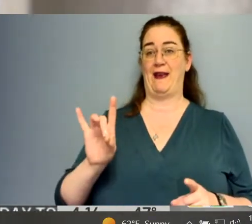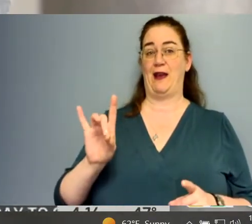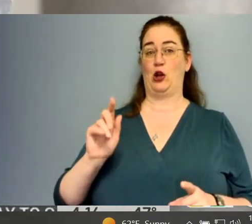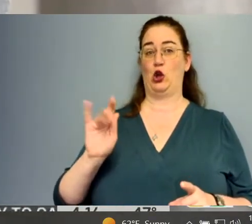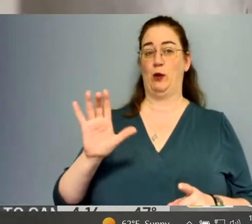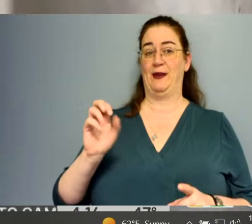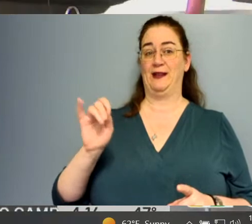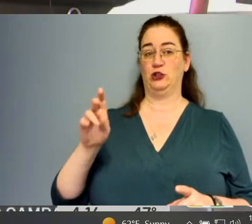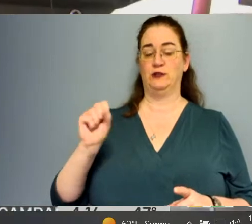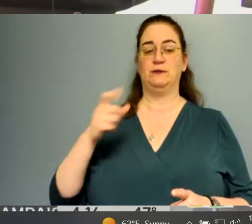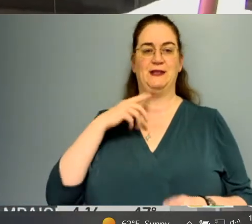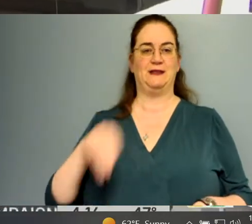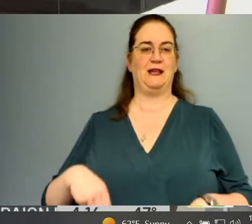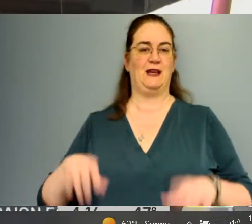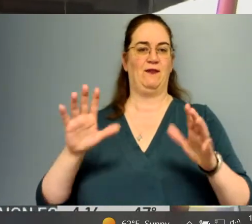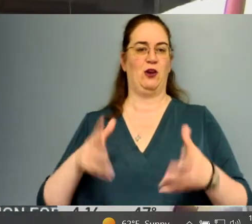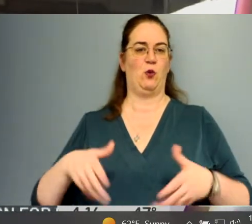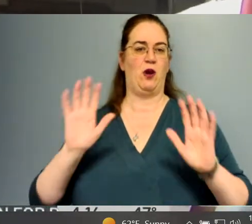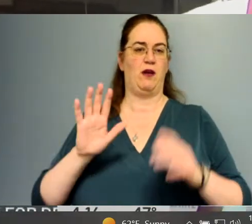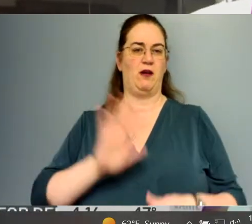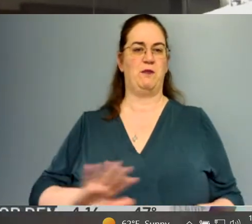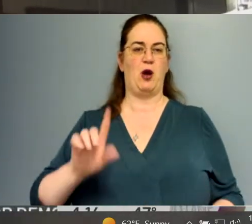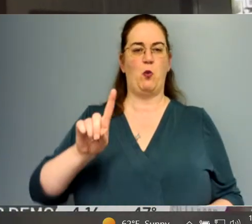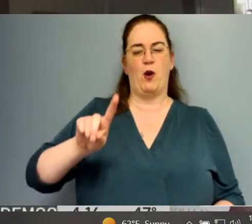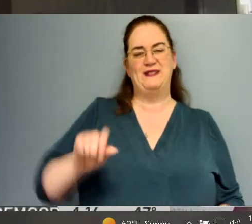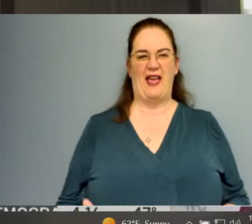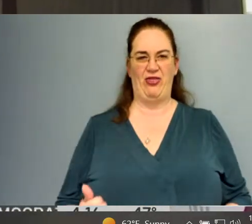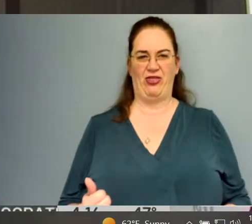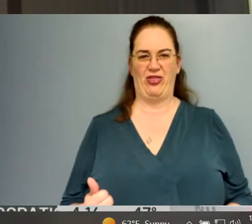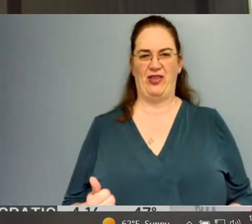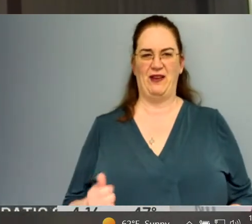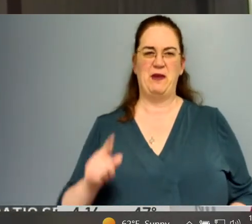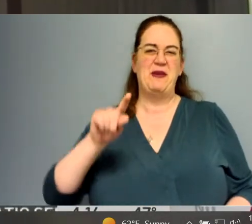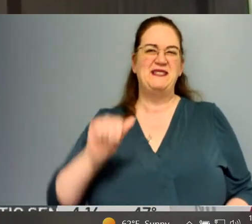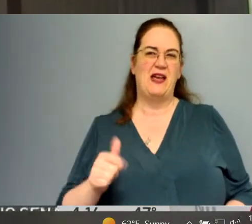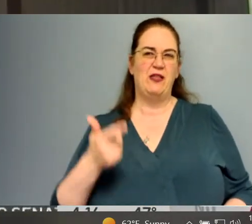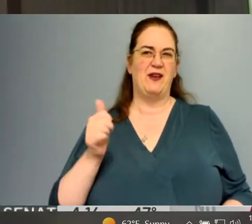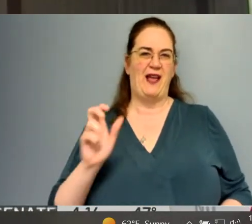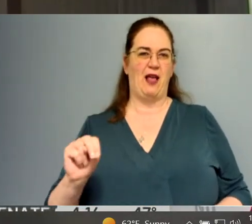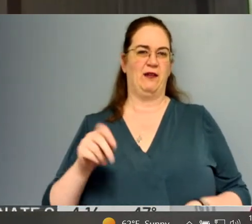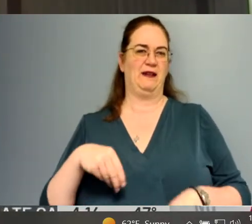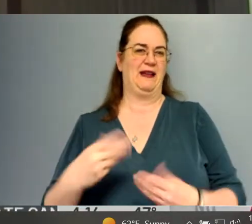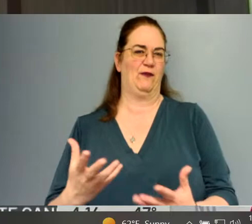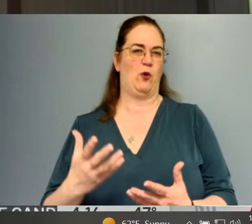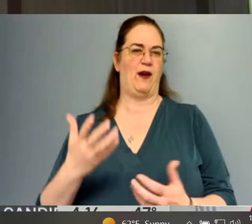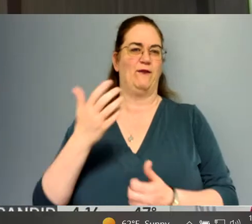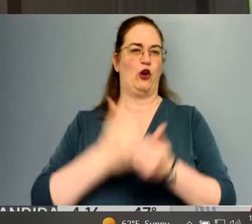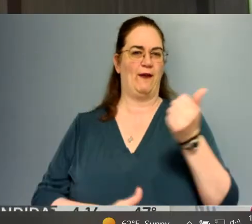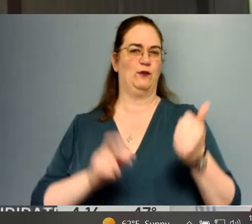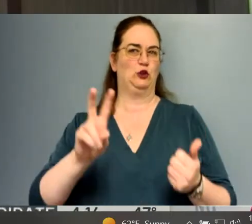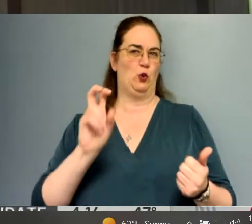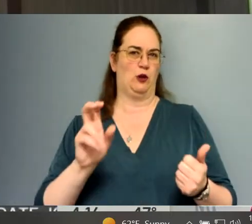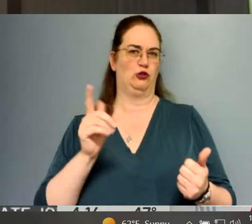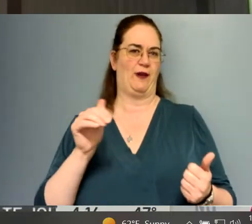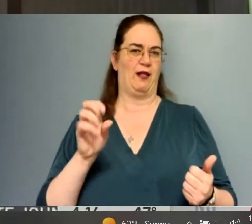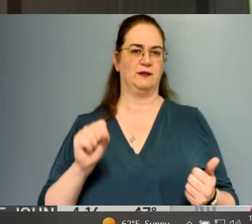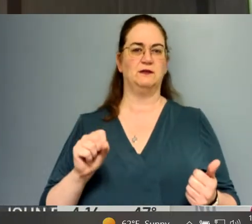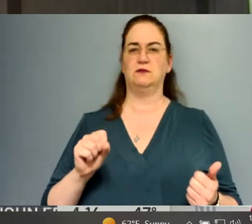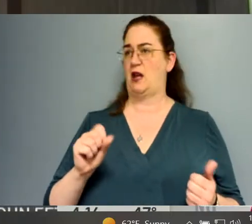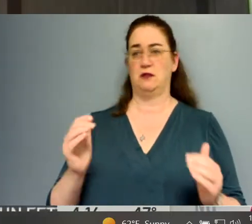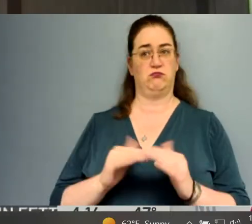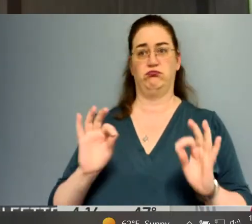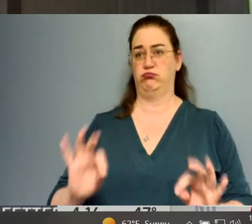That means he's given away about a tenth, maybe a tenth of a gallon on each 200 gallons. That's very